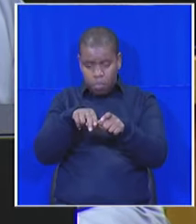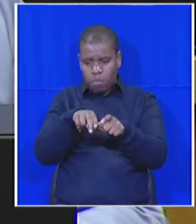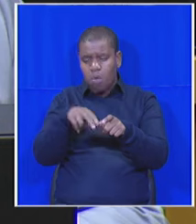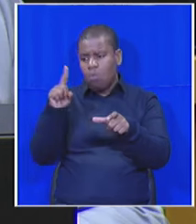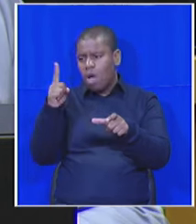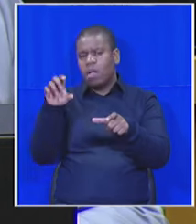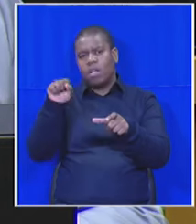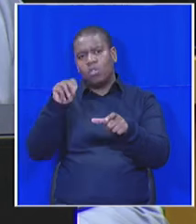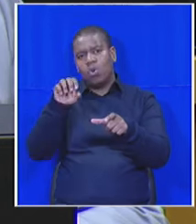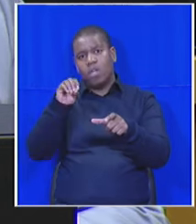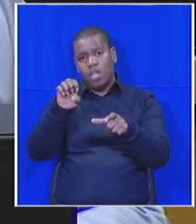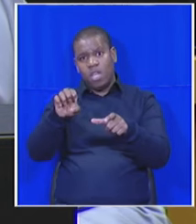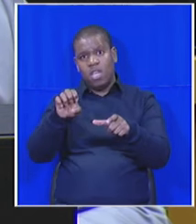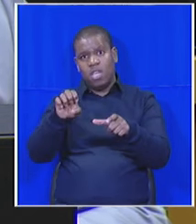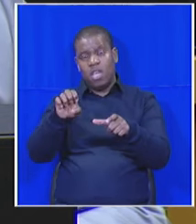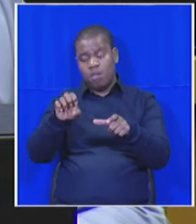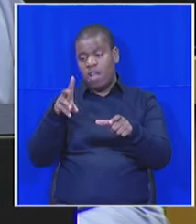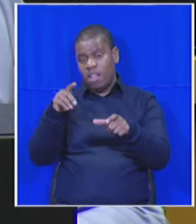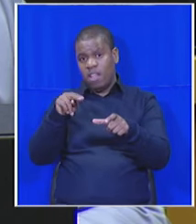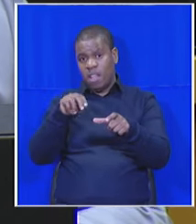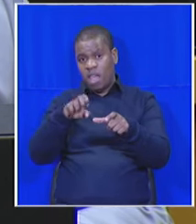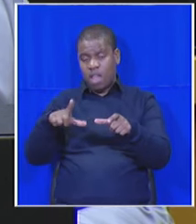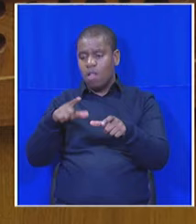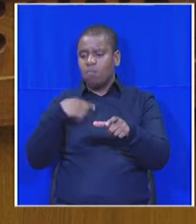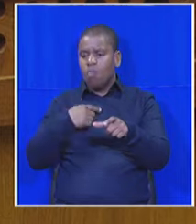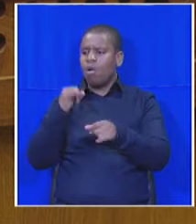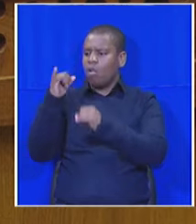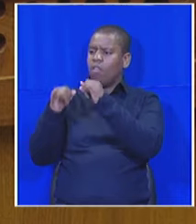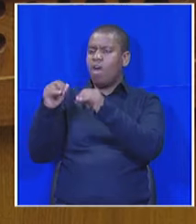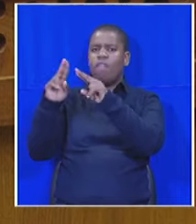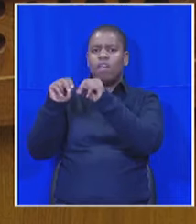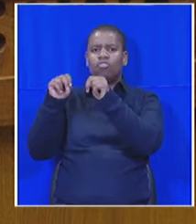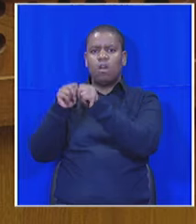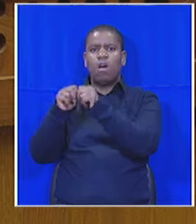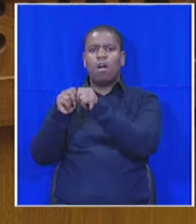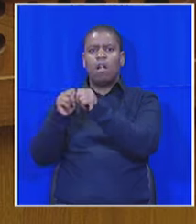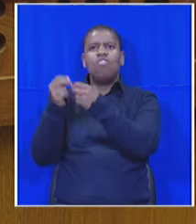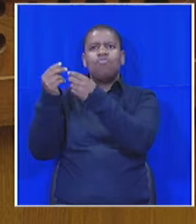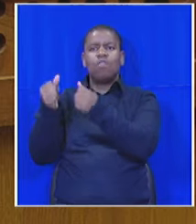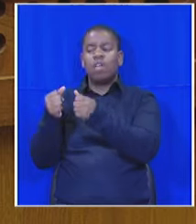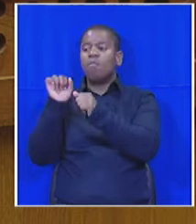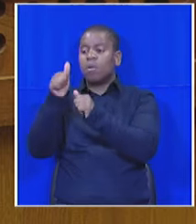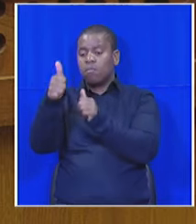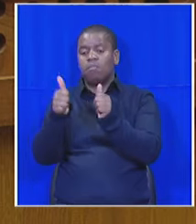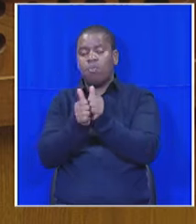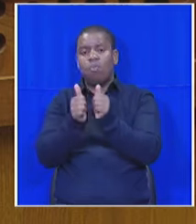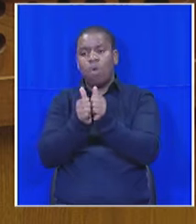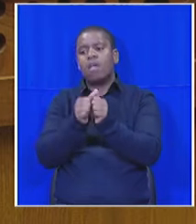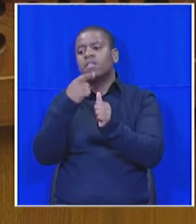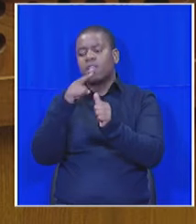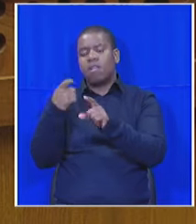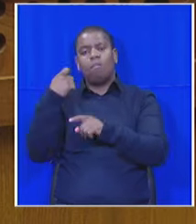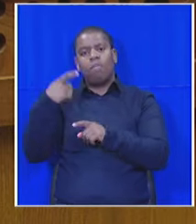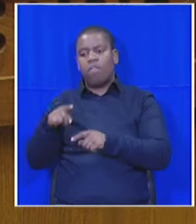entity Denel spent the entire meeting blaming National Treasury and the very department that is their stakeholder for alleged non-compliance with